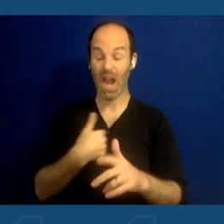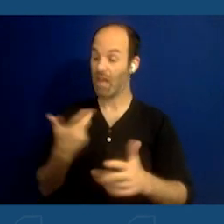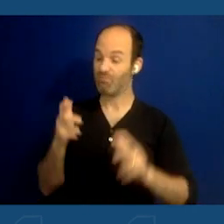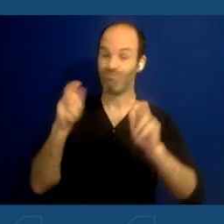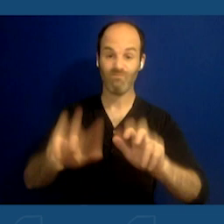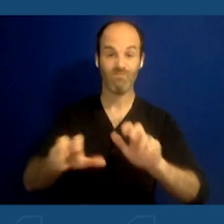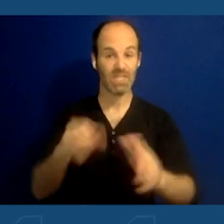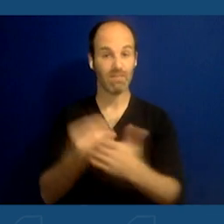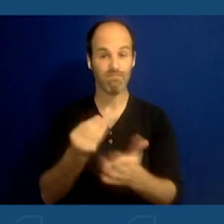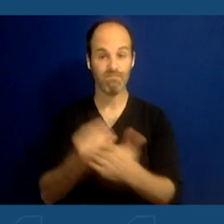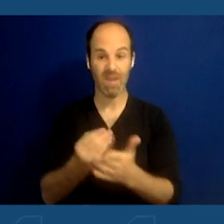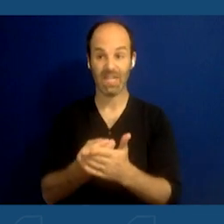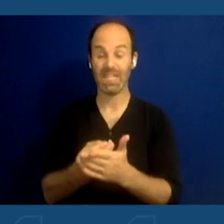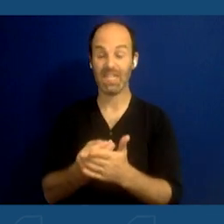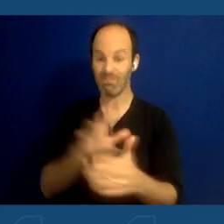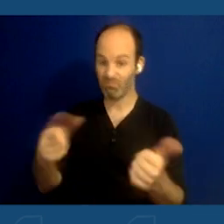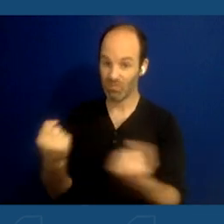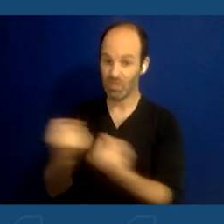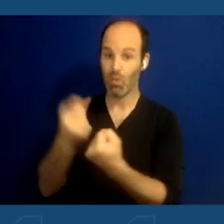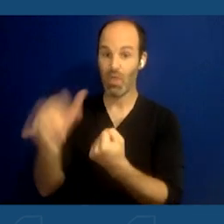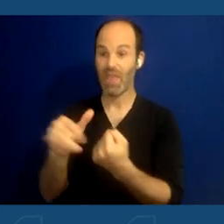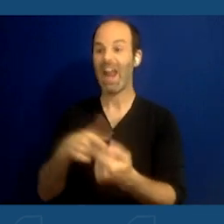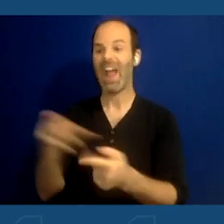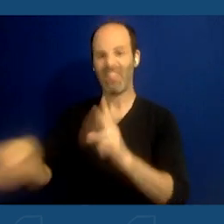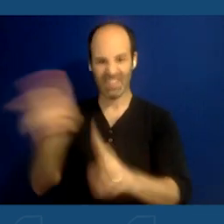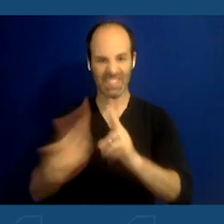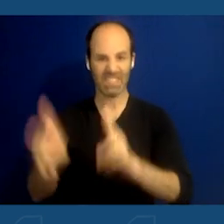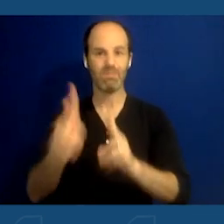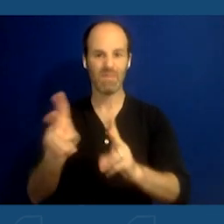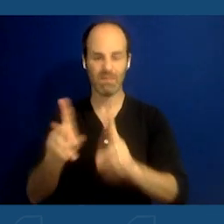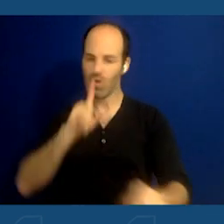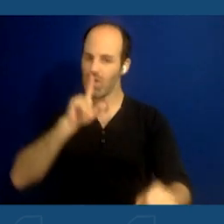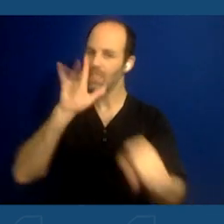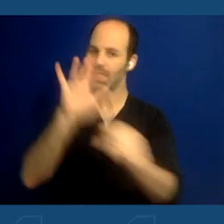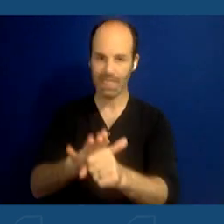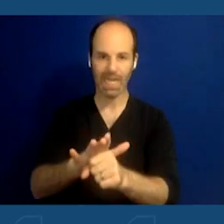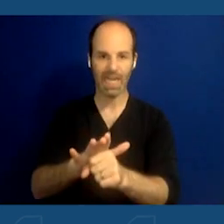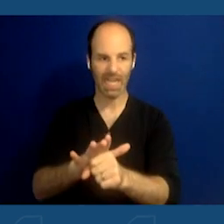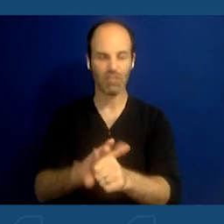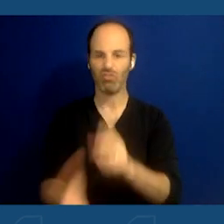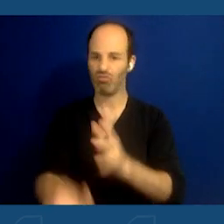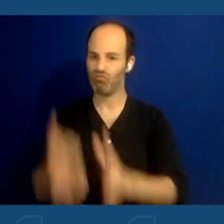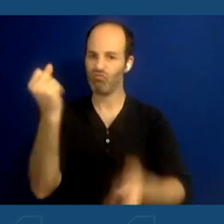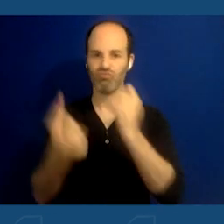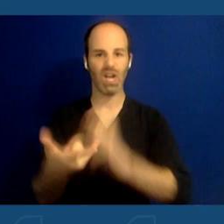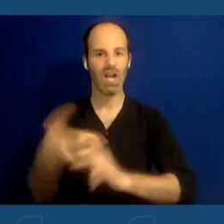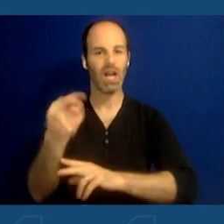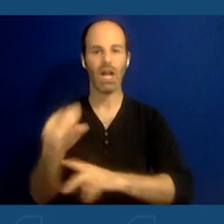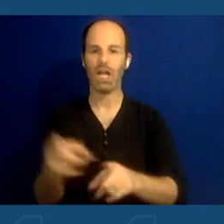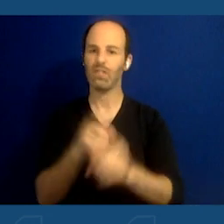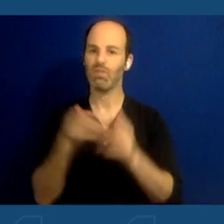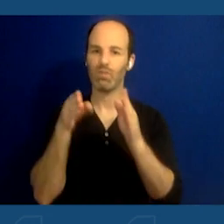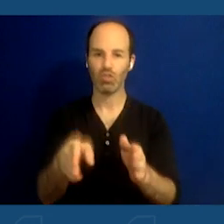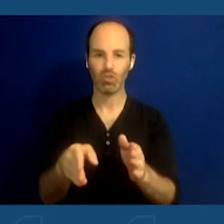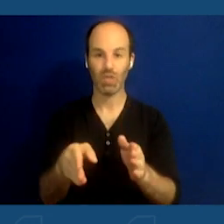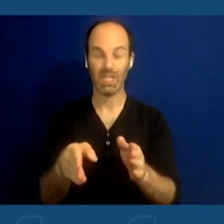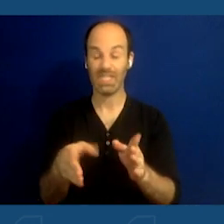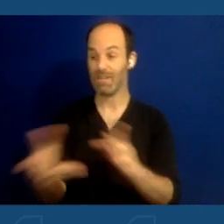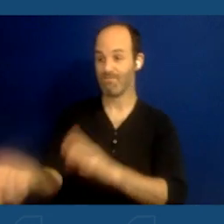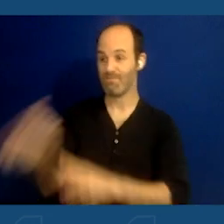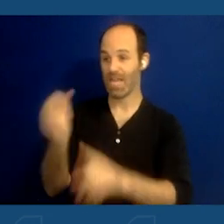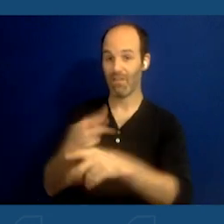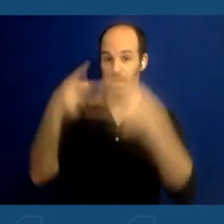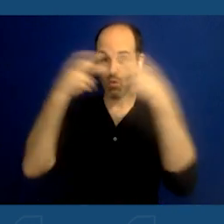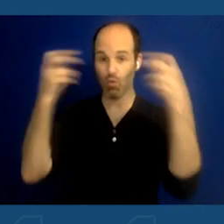that are dedicated to ensuring that we get these guns off the streets, out of the hands of criminals, and stop the loss